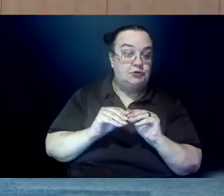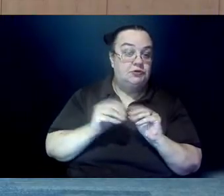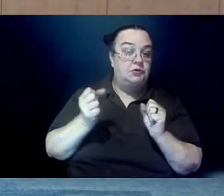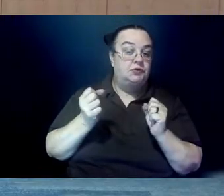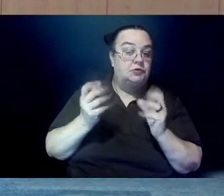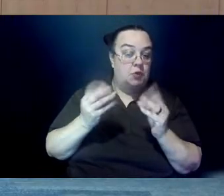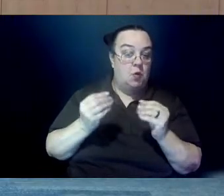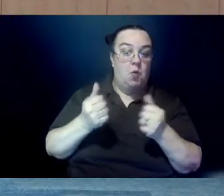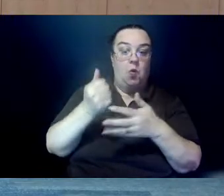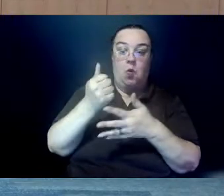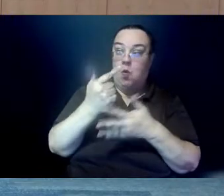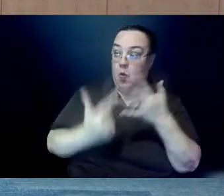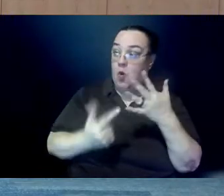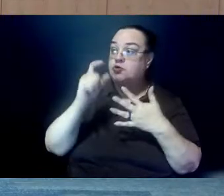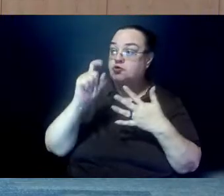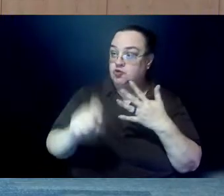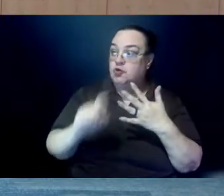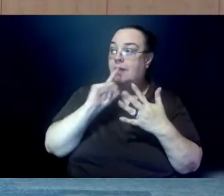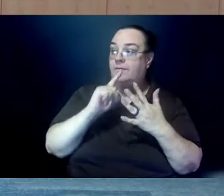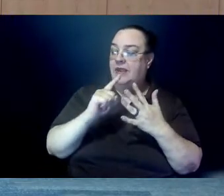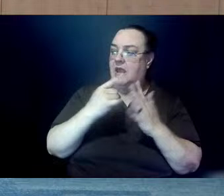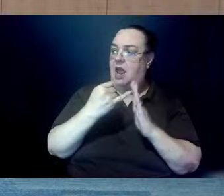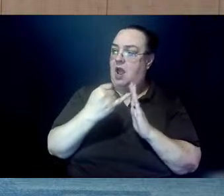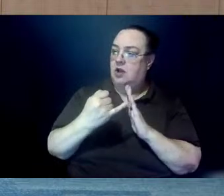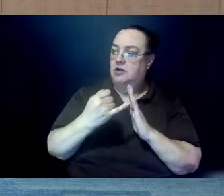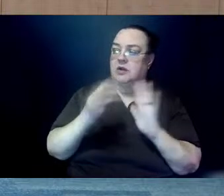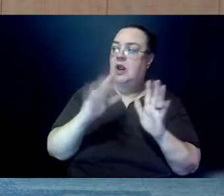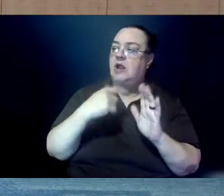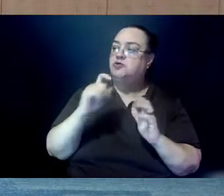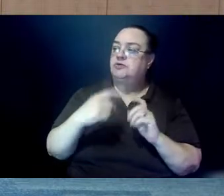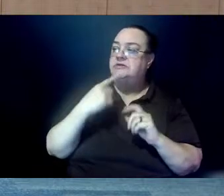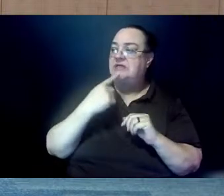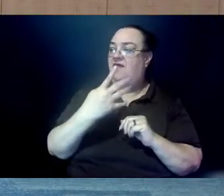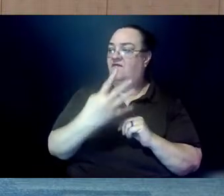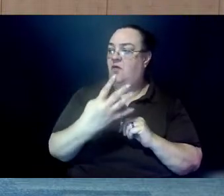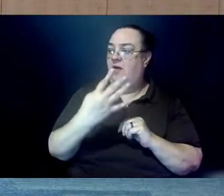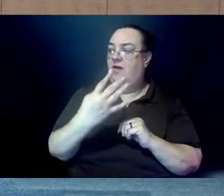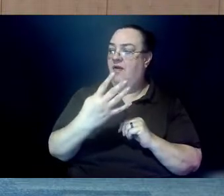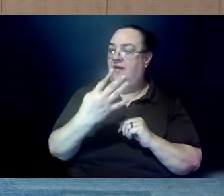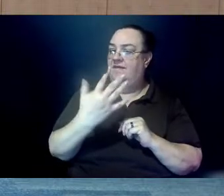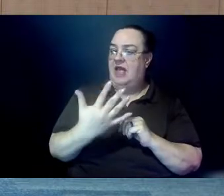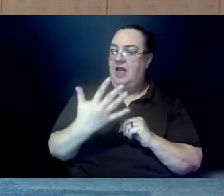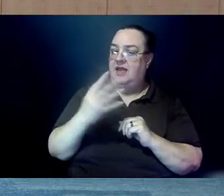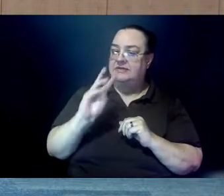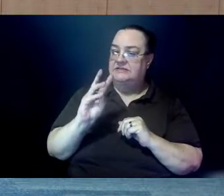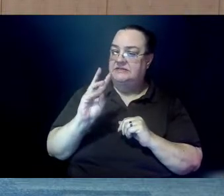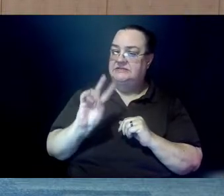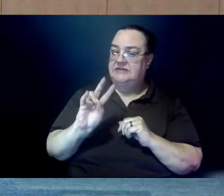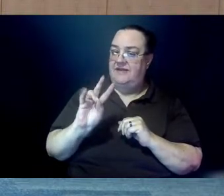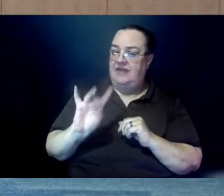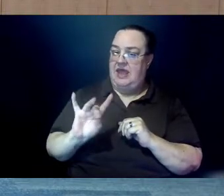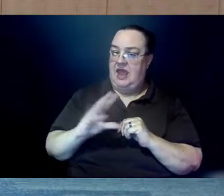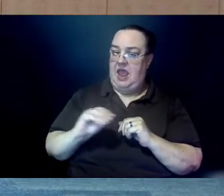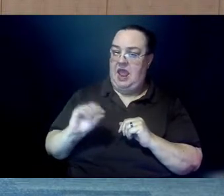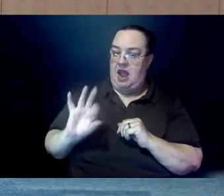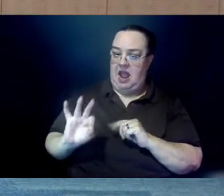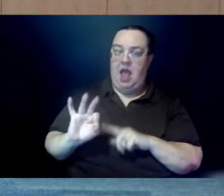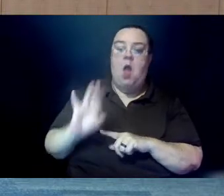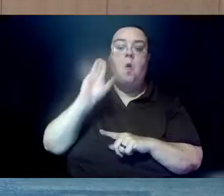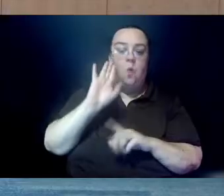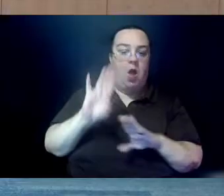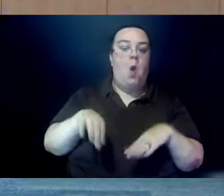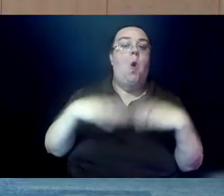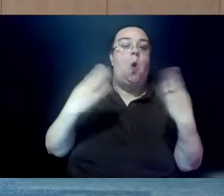all of the items should be underlined, or I should say 4, 5, 6, 7, 8, and 9 are going to be open for